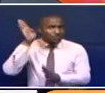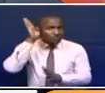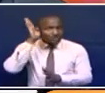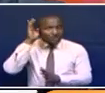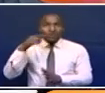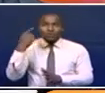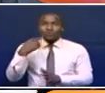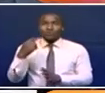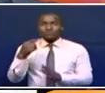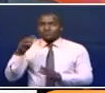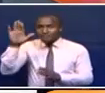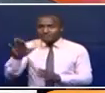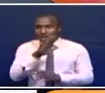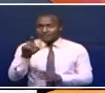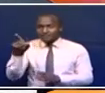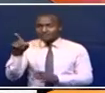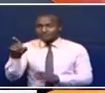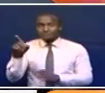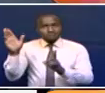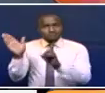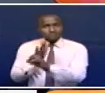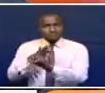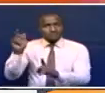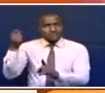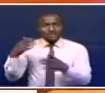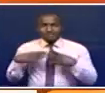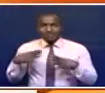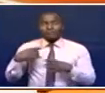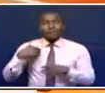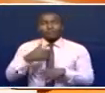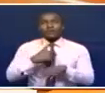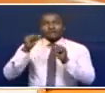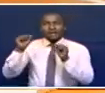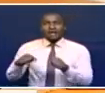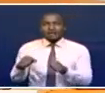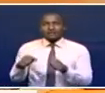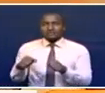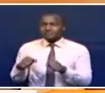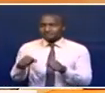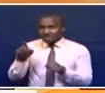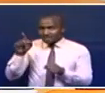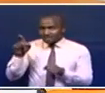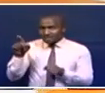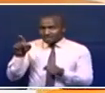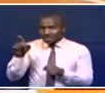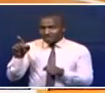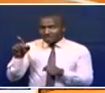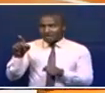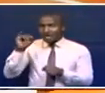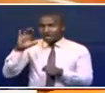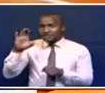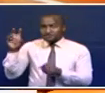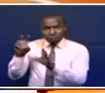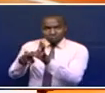trying to move parliament to convince Kenyans that we can move away from an